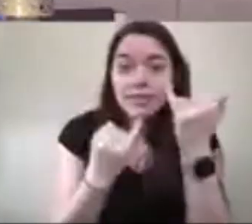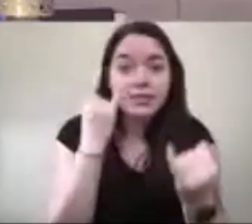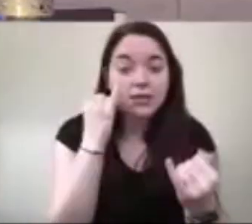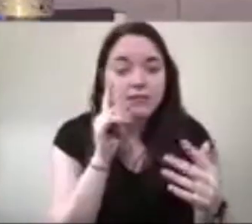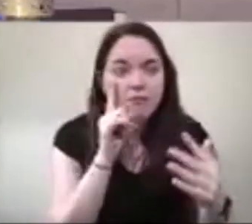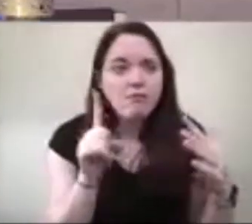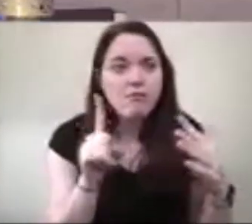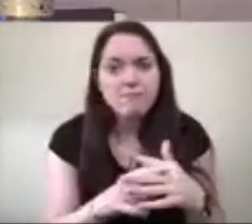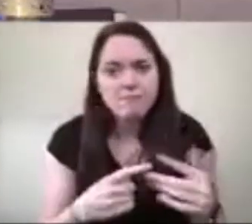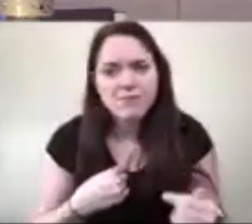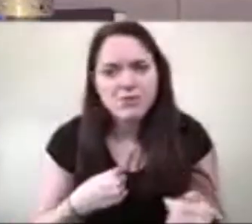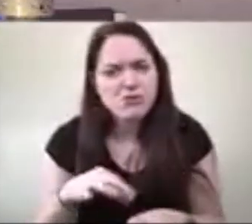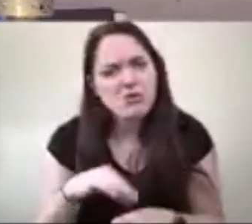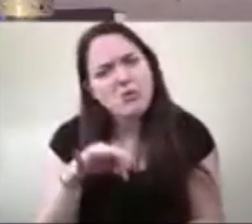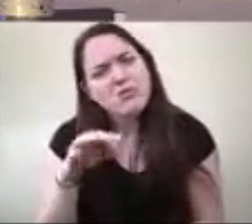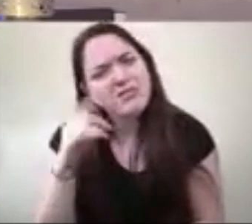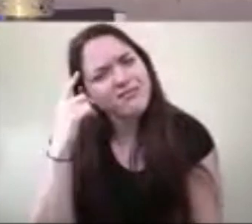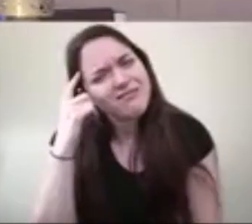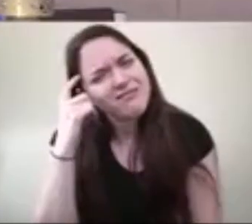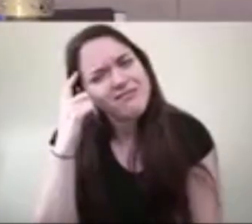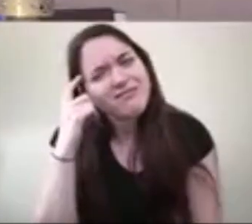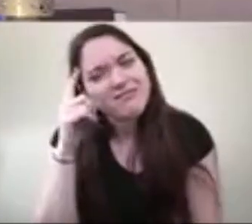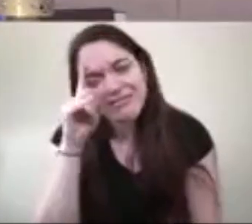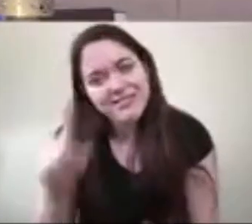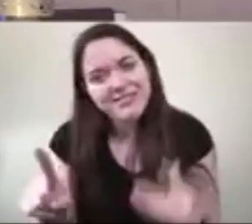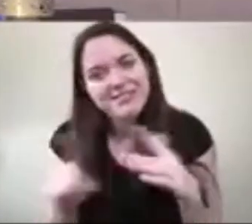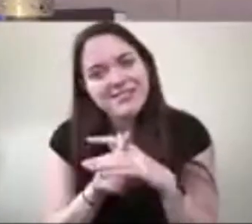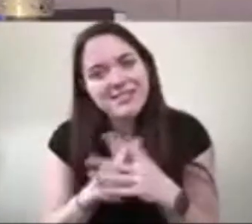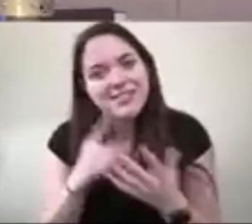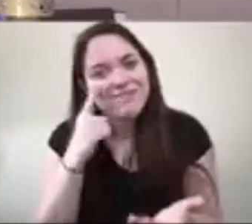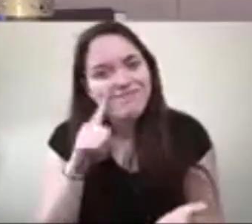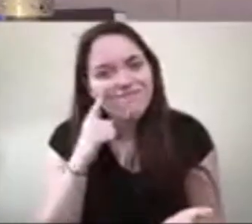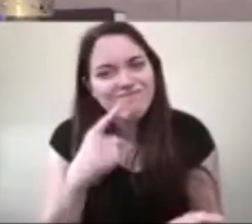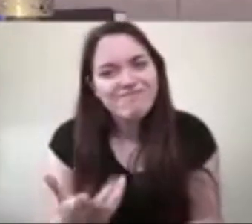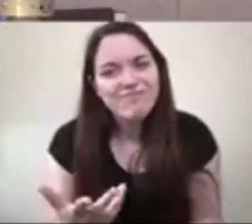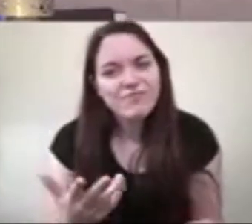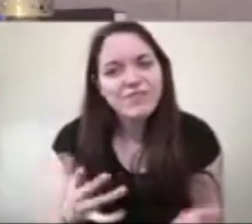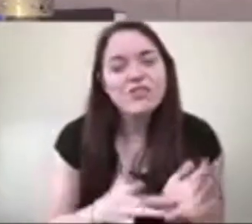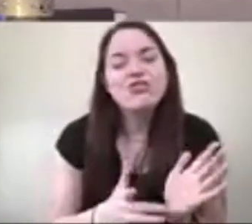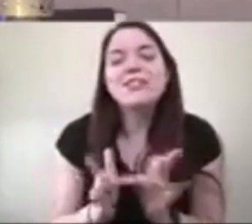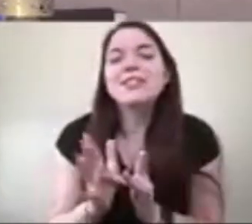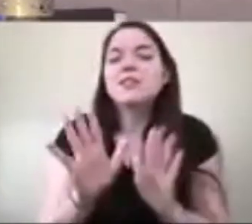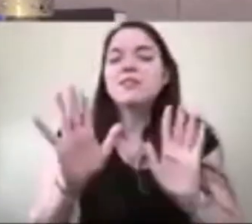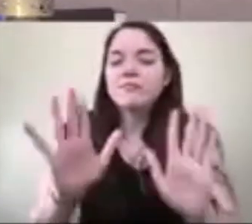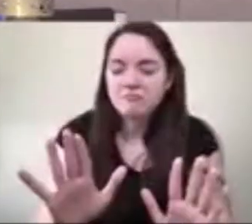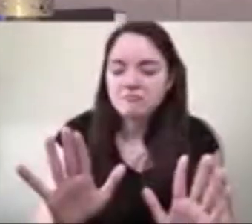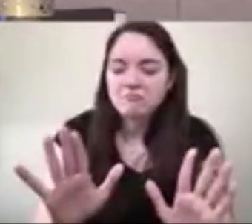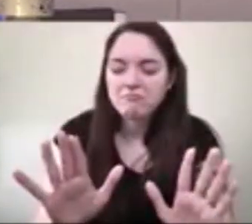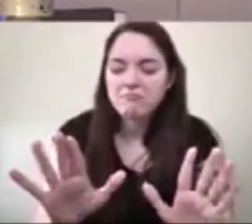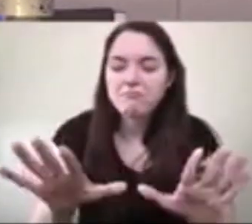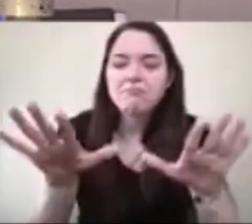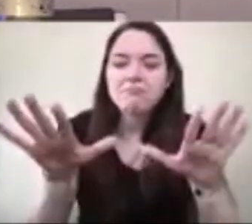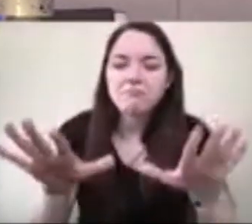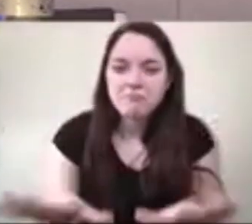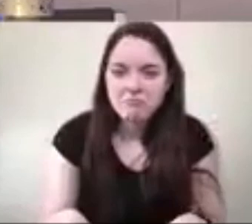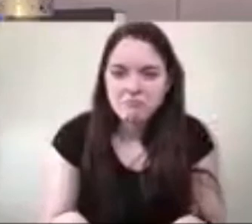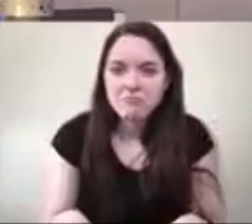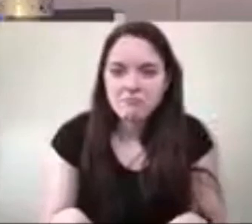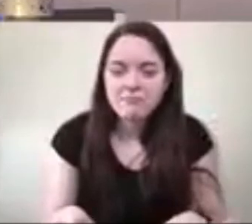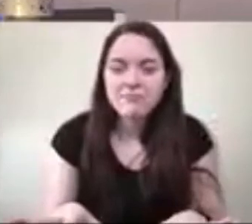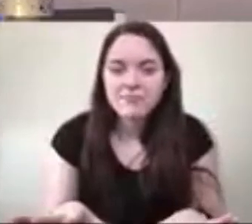mind? Why do you think I'm a ghost?" And then Jesus draws them back to tangible